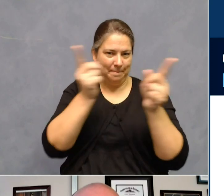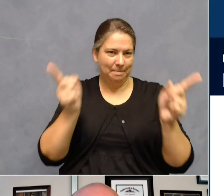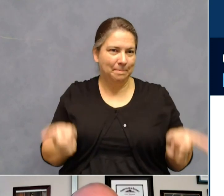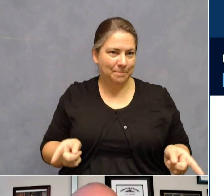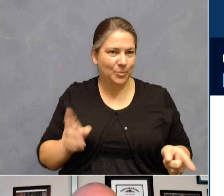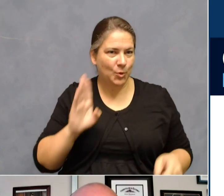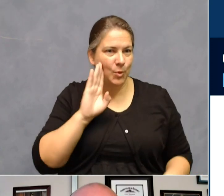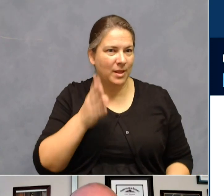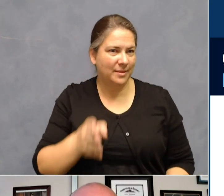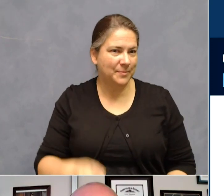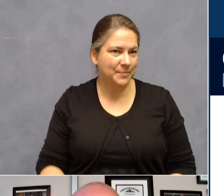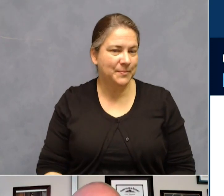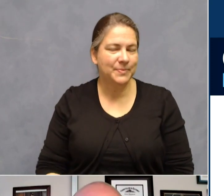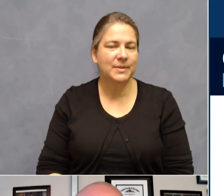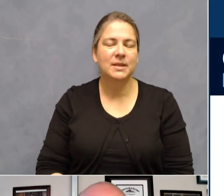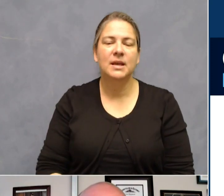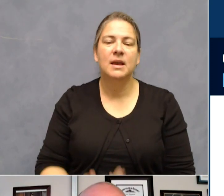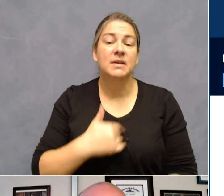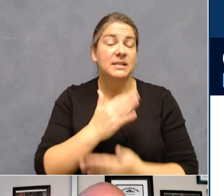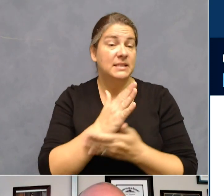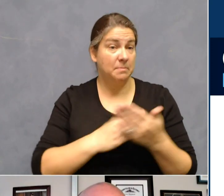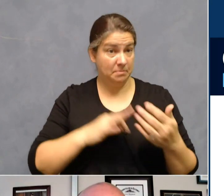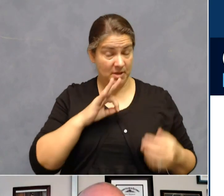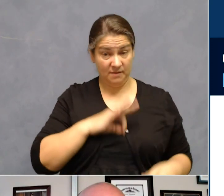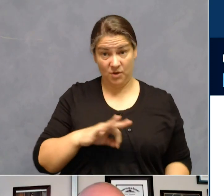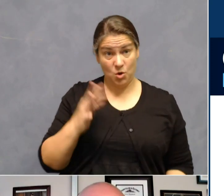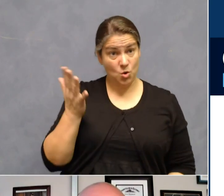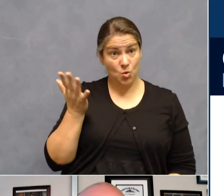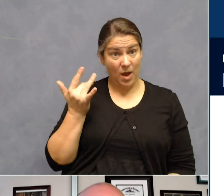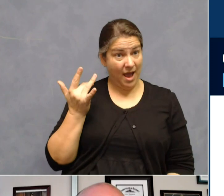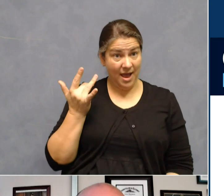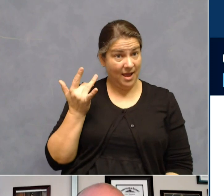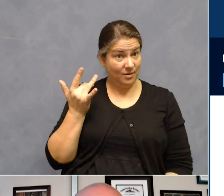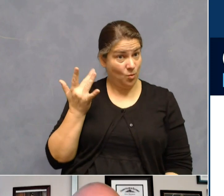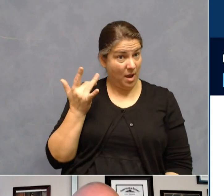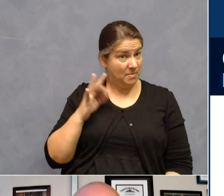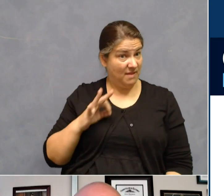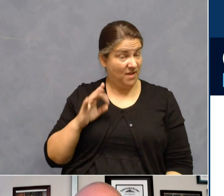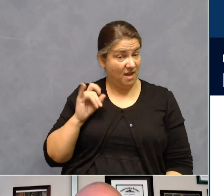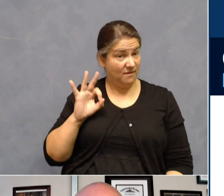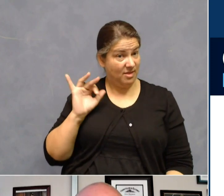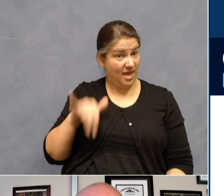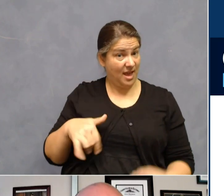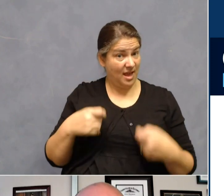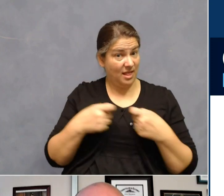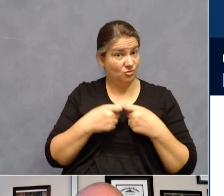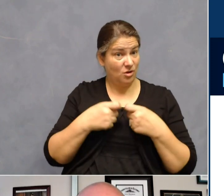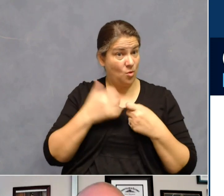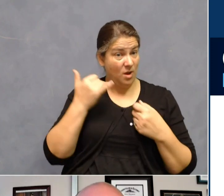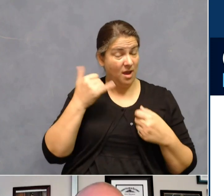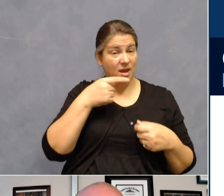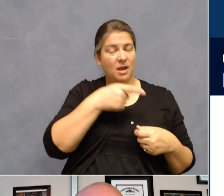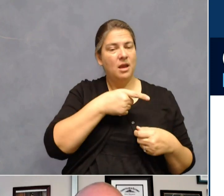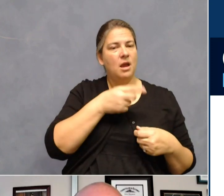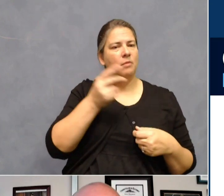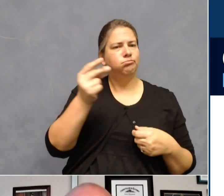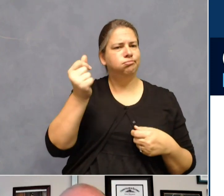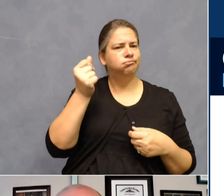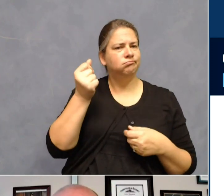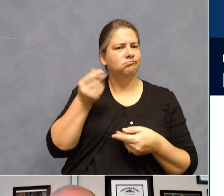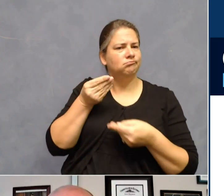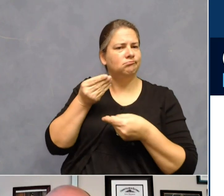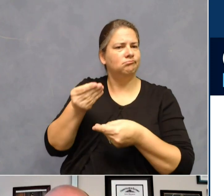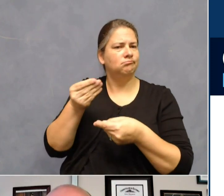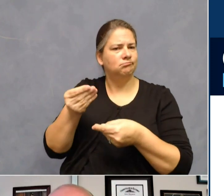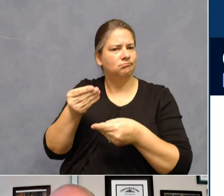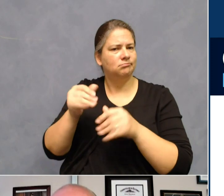So there are some benefits. One, it's automated. The electronic data comes into the computer, there are formulas calculated,